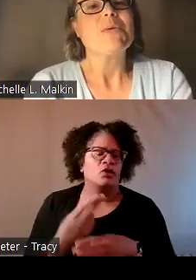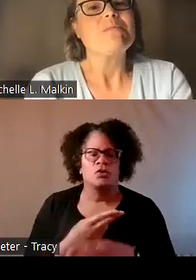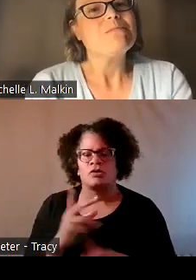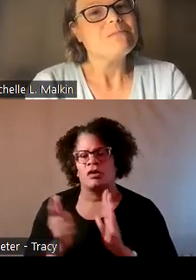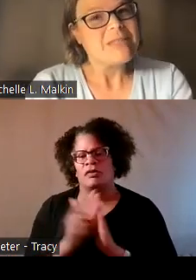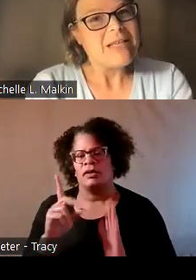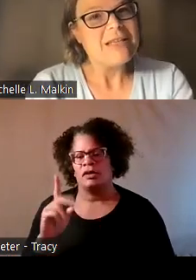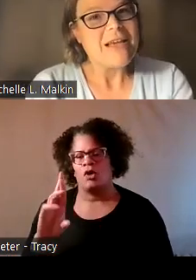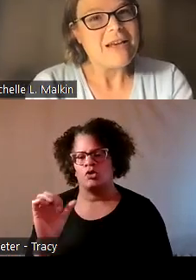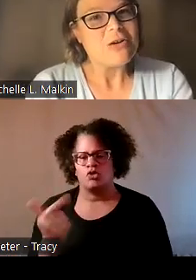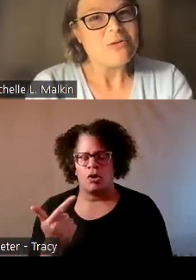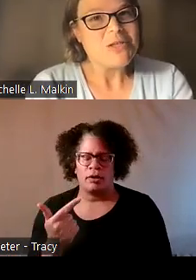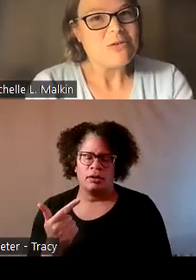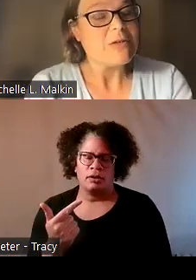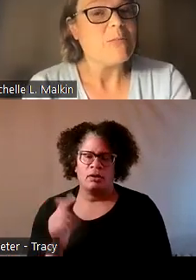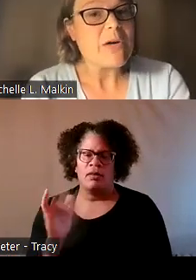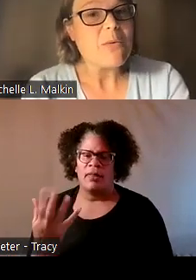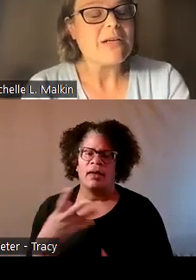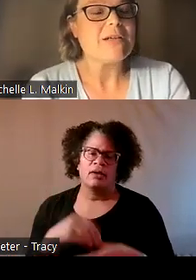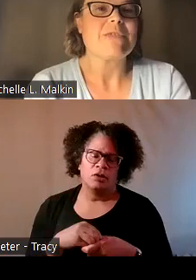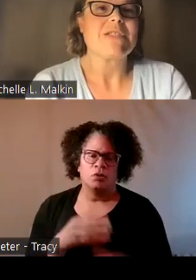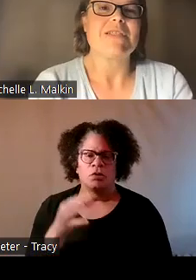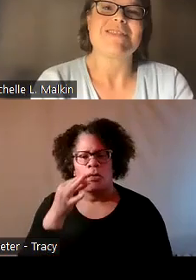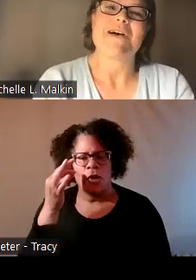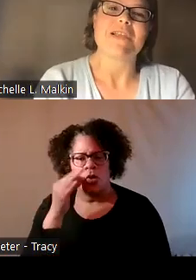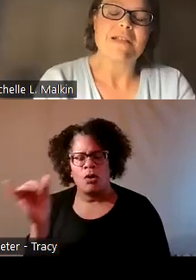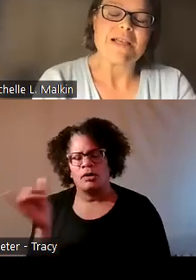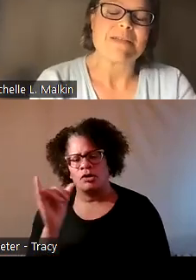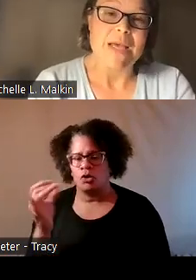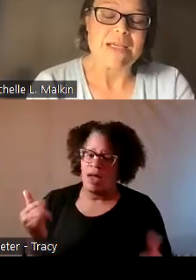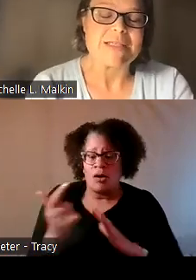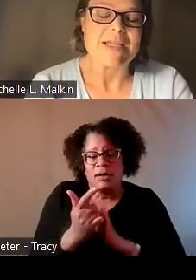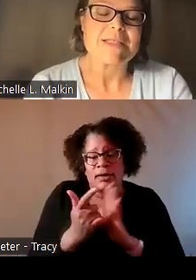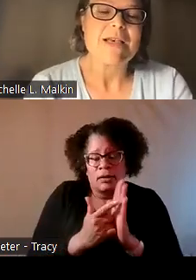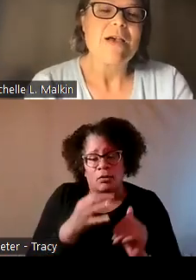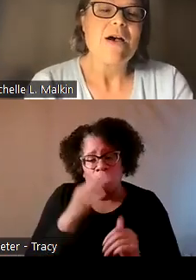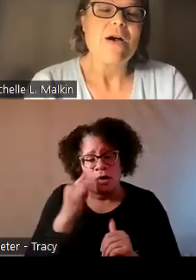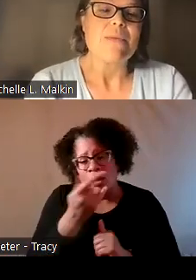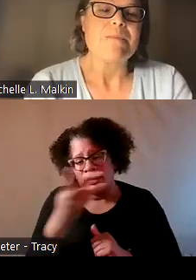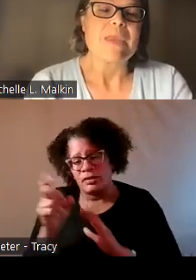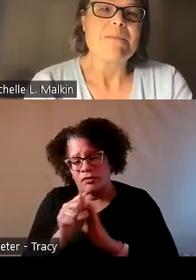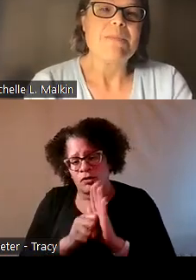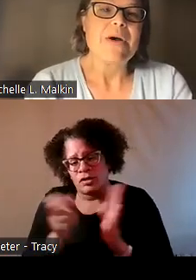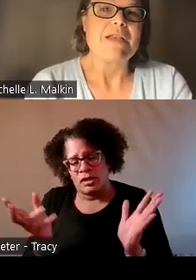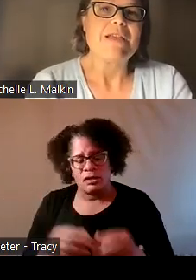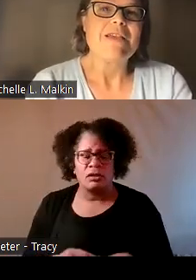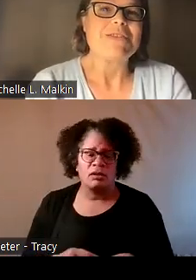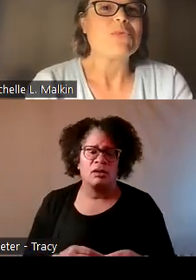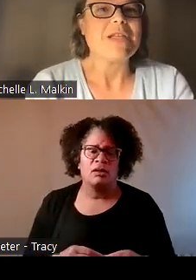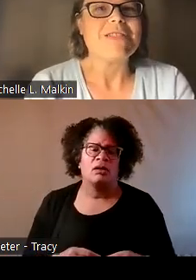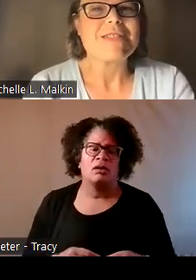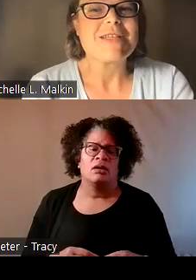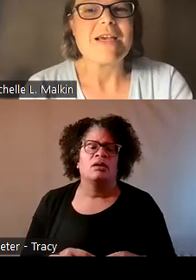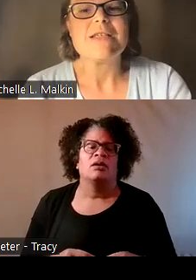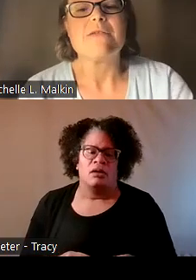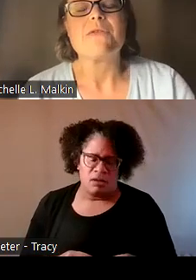I will say that that includes the use of marijuana, which is now legalized in many states, but it's